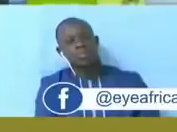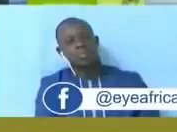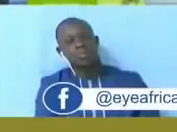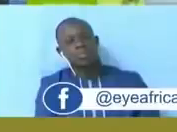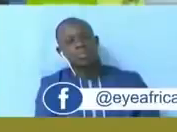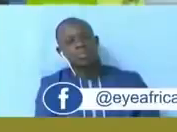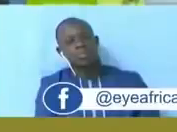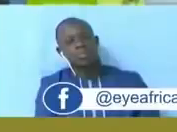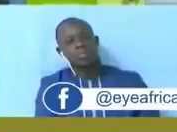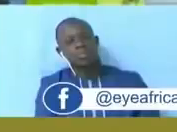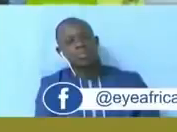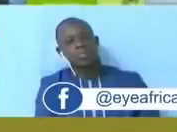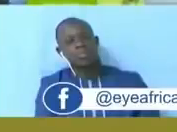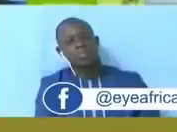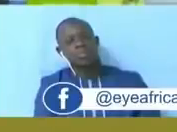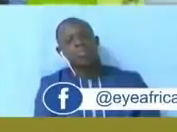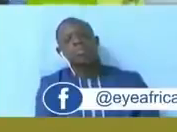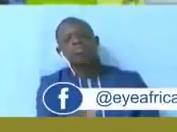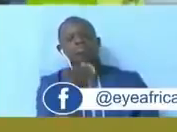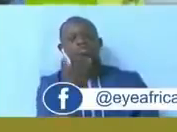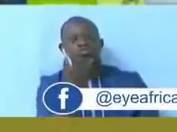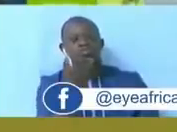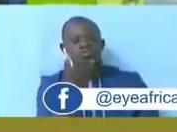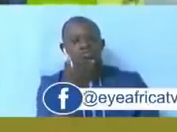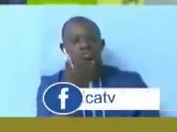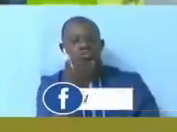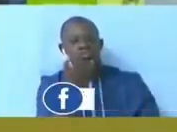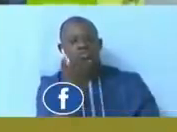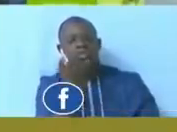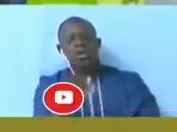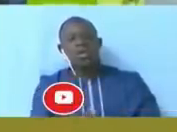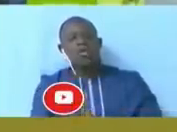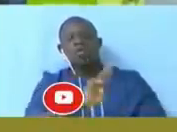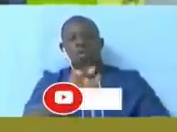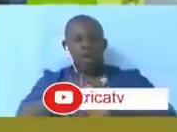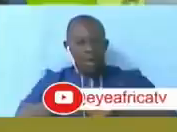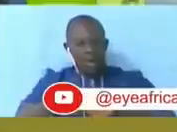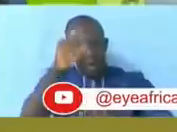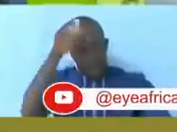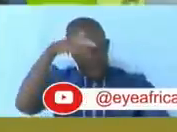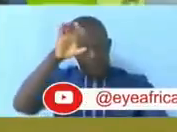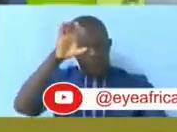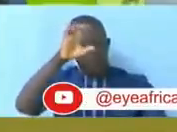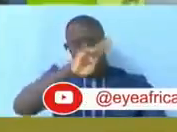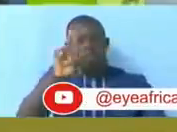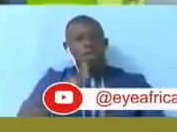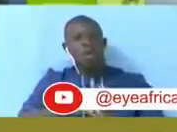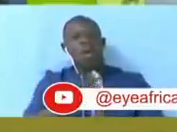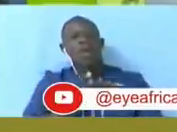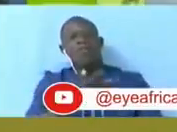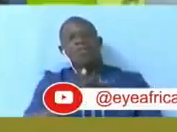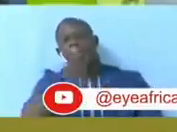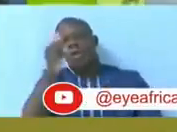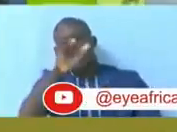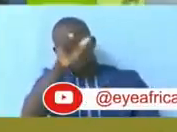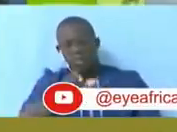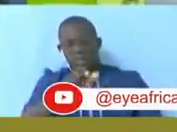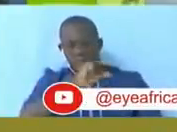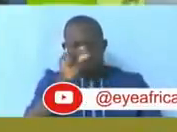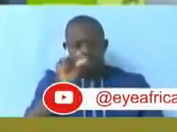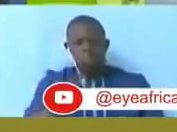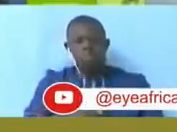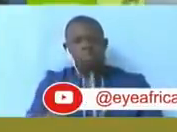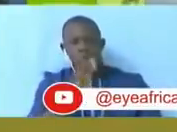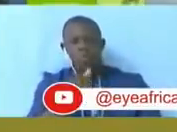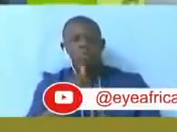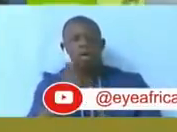Alexandro Mariani, who was asking about my whereabouts. Okay, sorry among, about that. Among British Law Commission, Alexandro Mariani, Waleba Kono